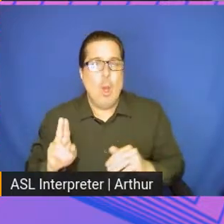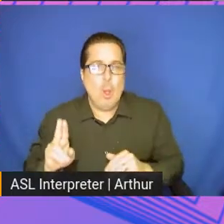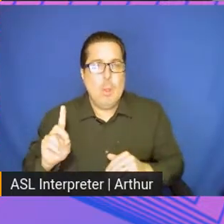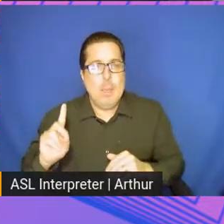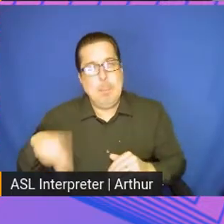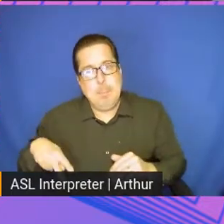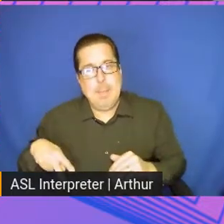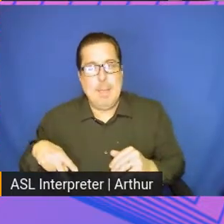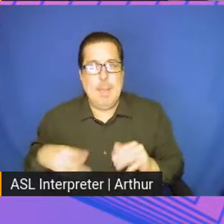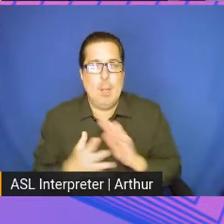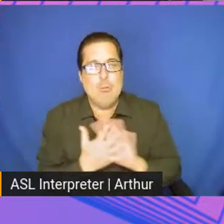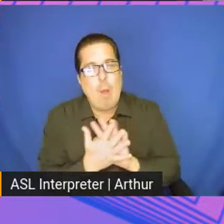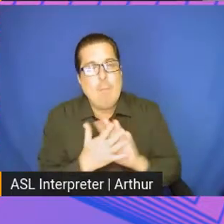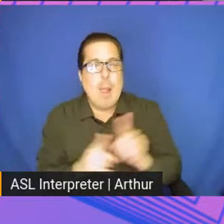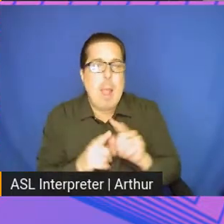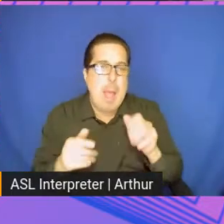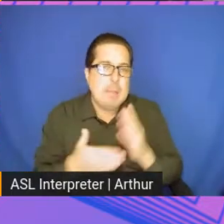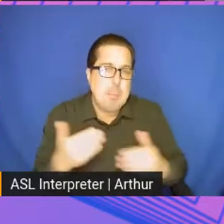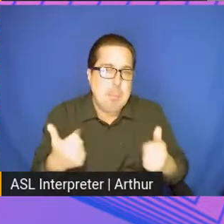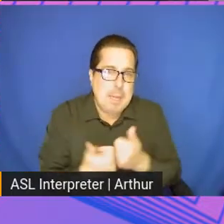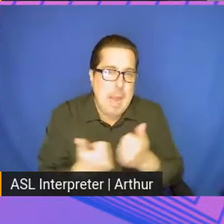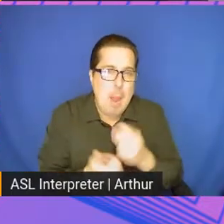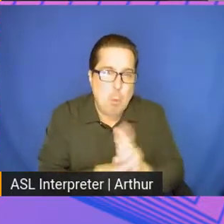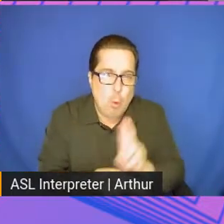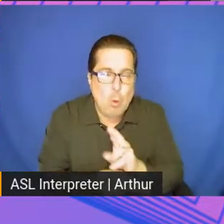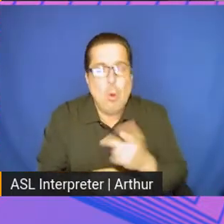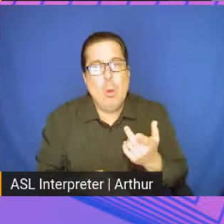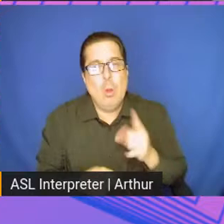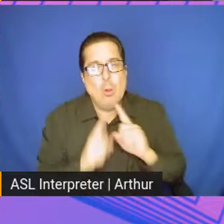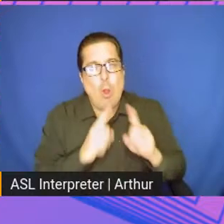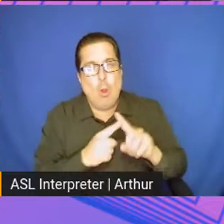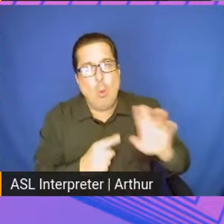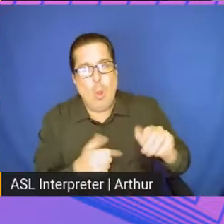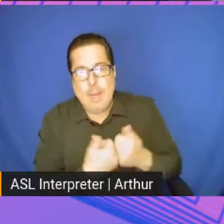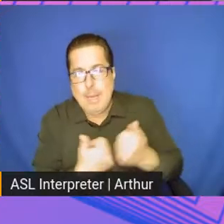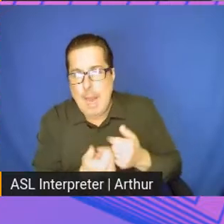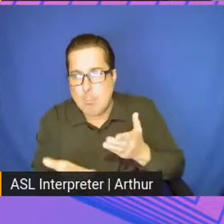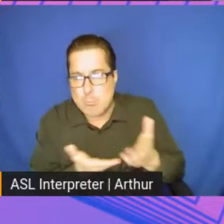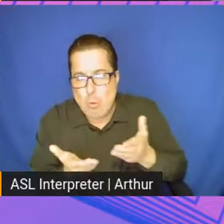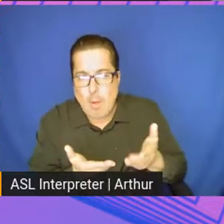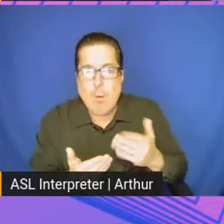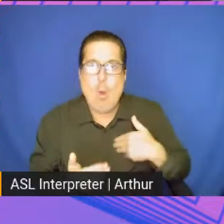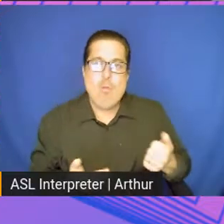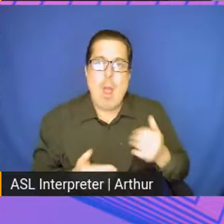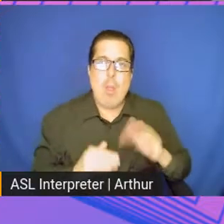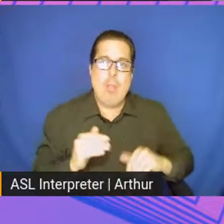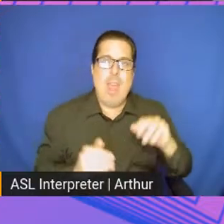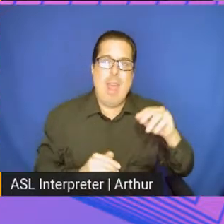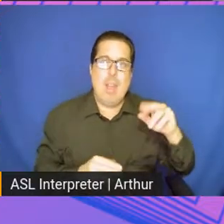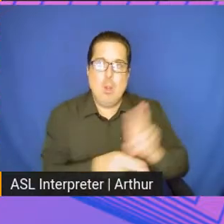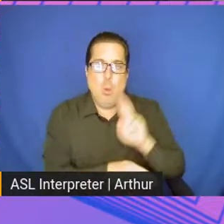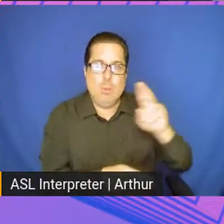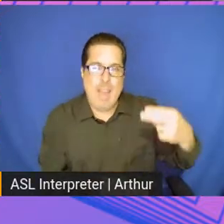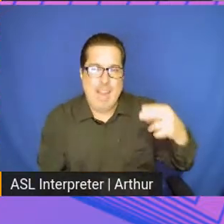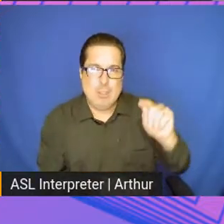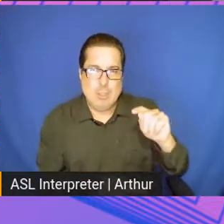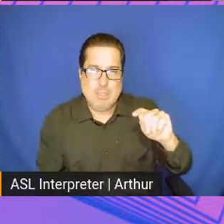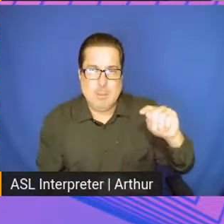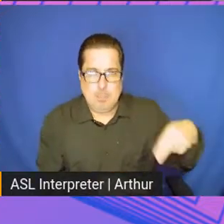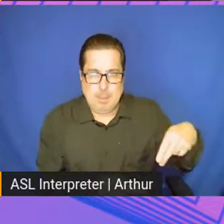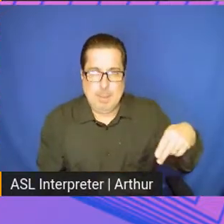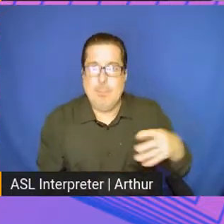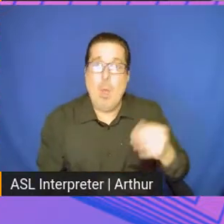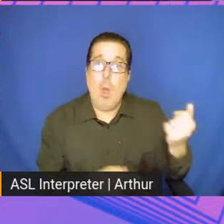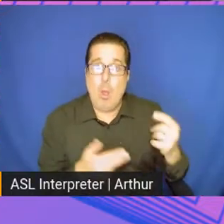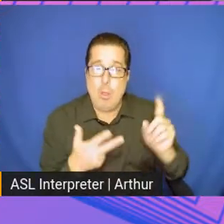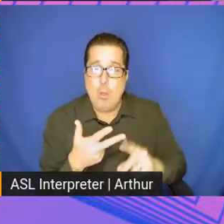some games would use when talking to their game server rather than using HTTP. There's also AWS